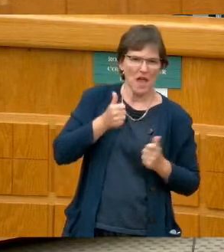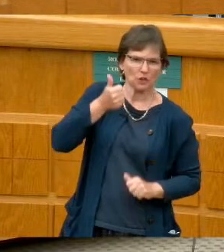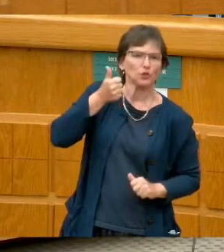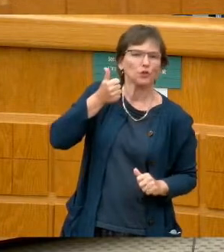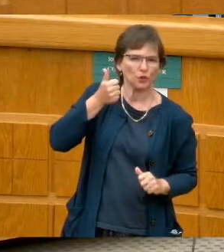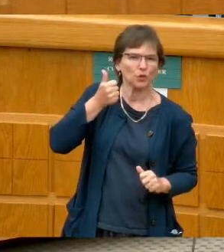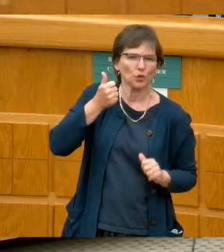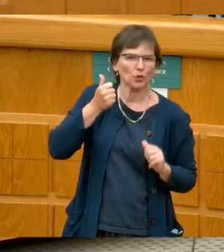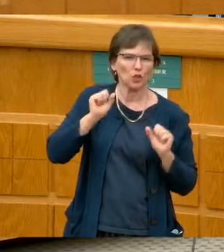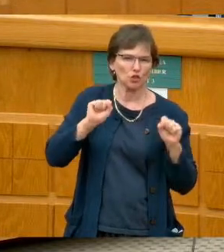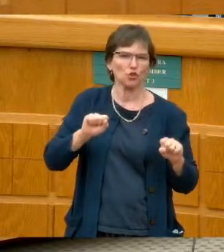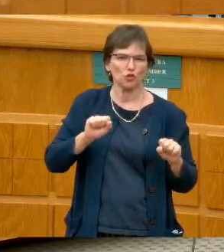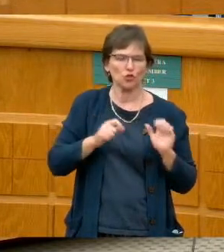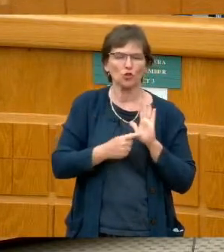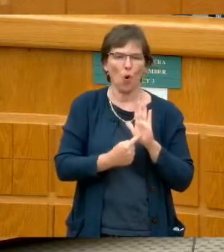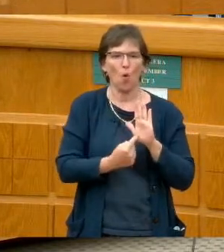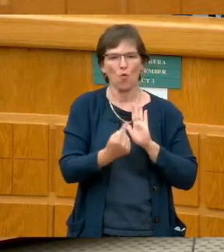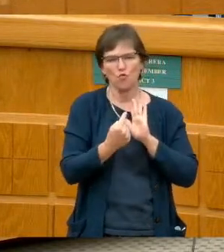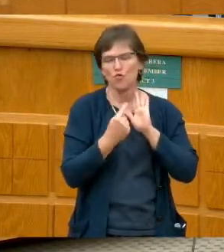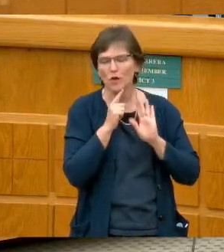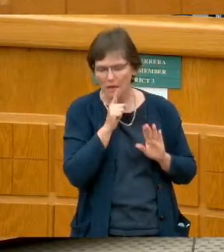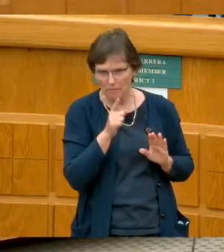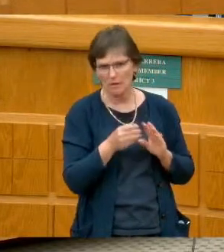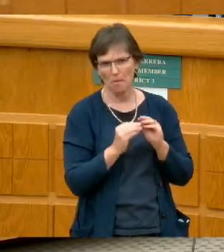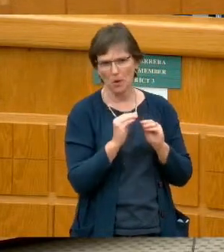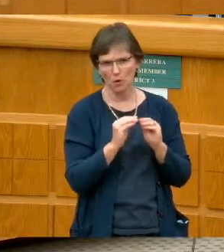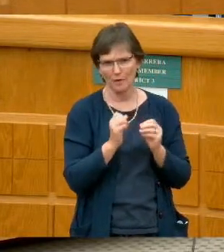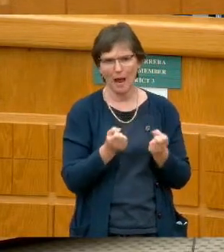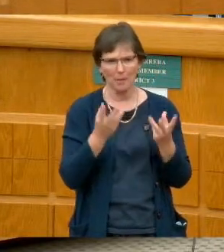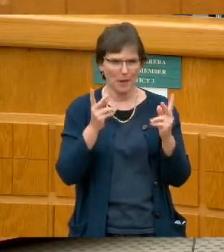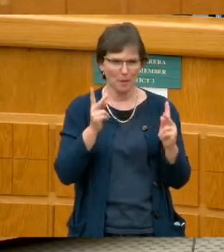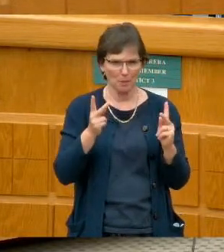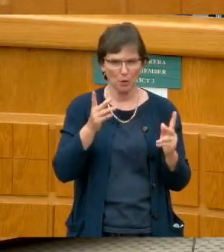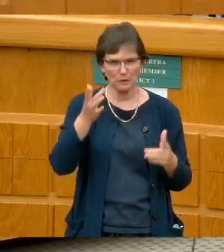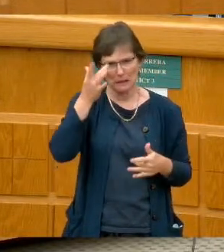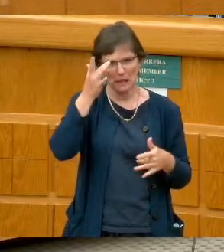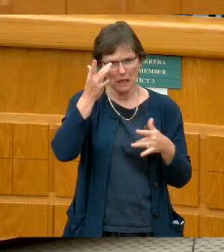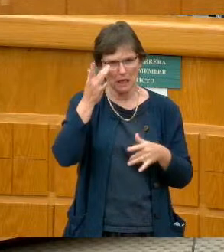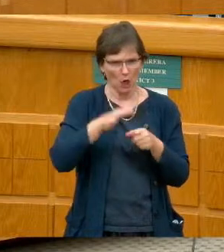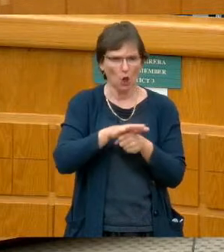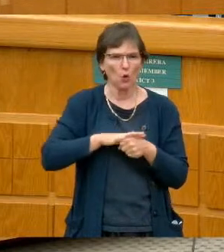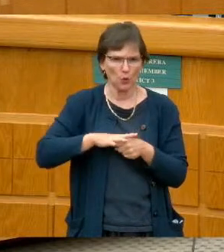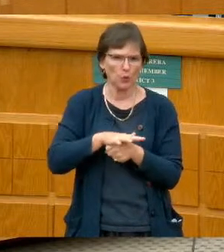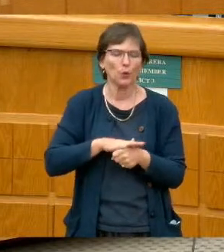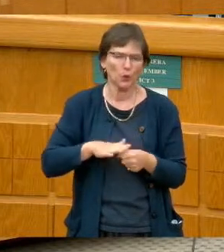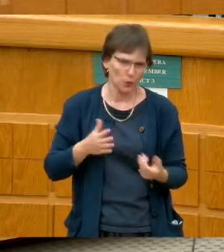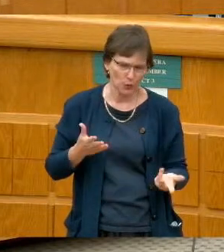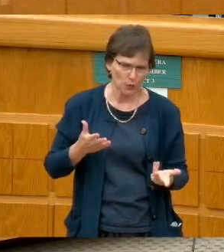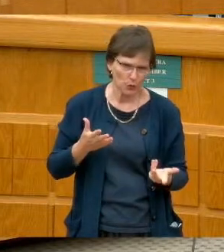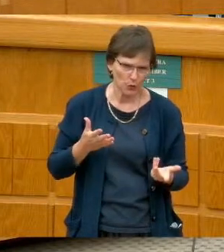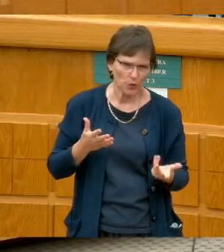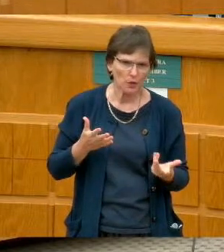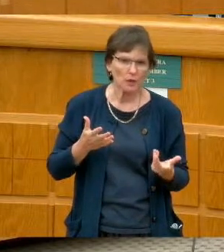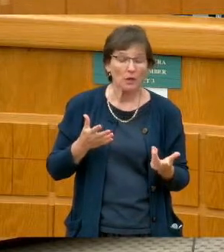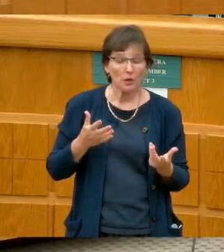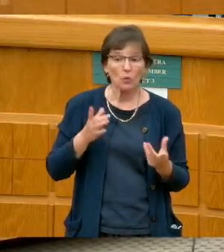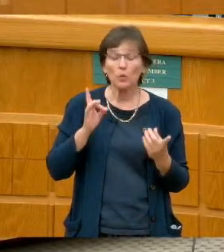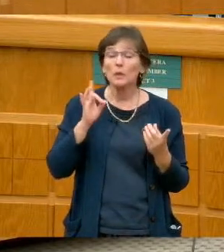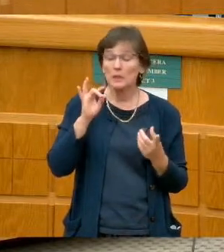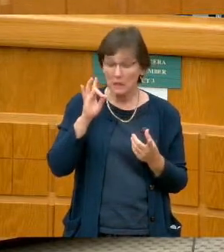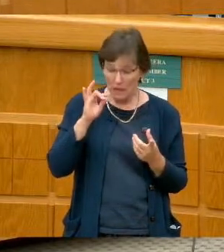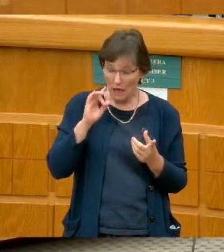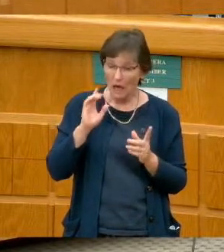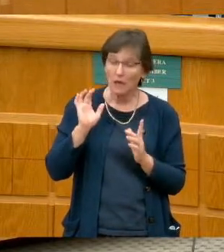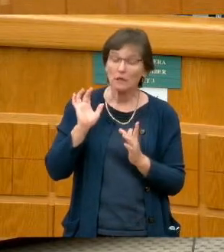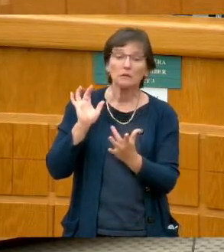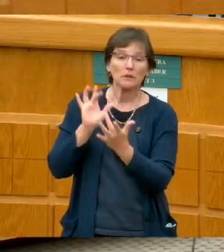work with the state. We appreciate their help, but we want to make sure people have confidence in the numbers. And so my point is we did reach out to the state, and we're